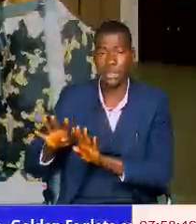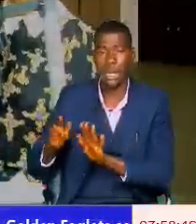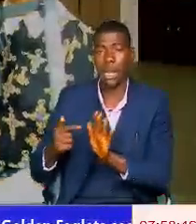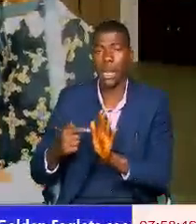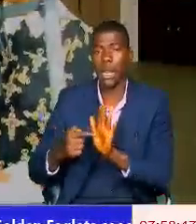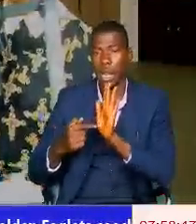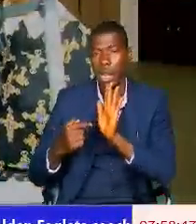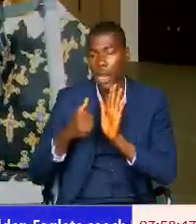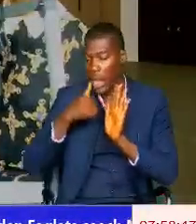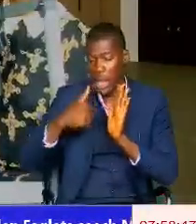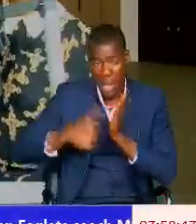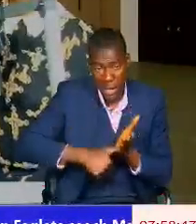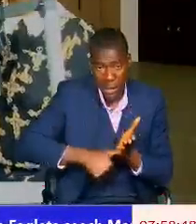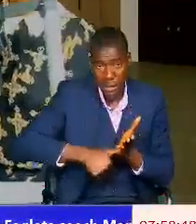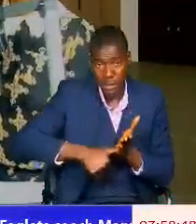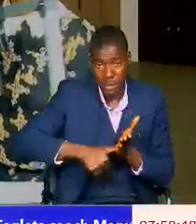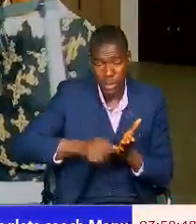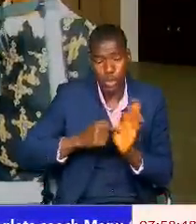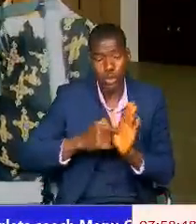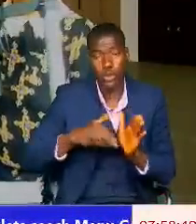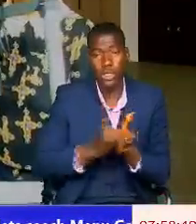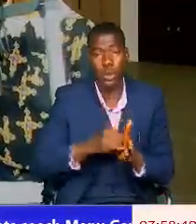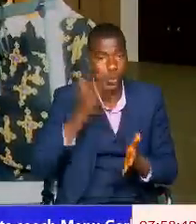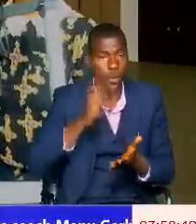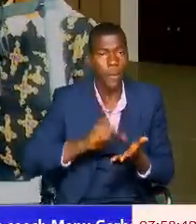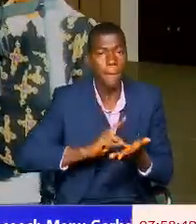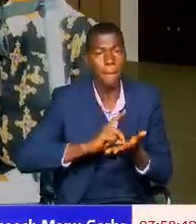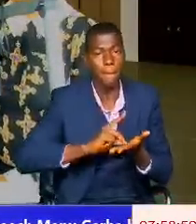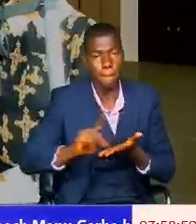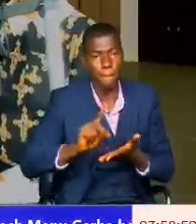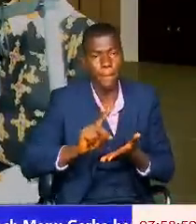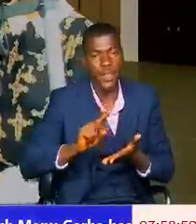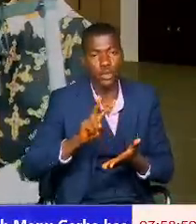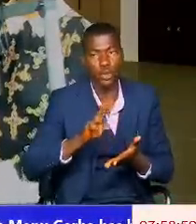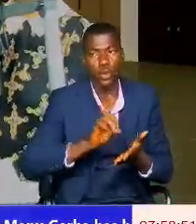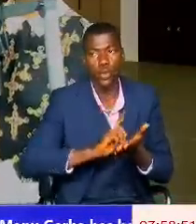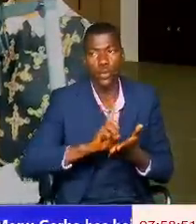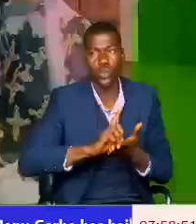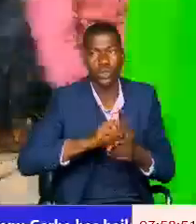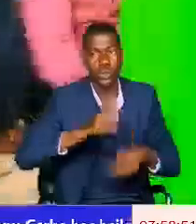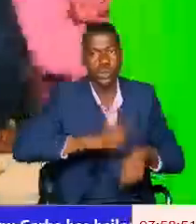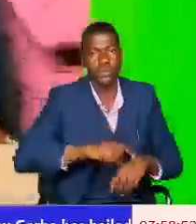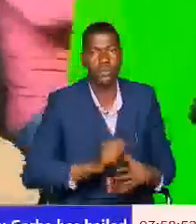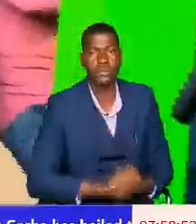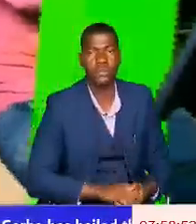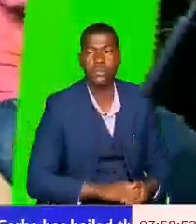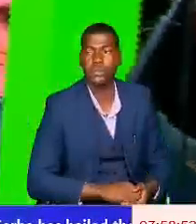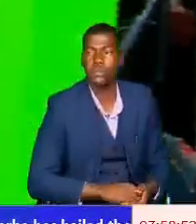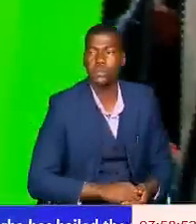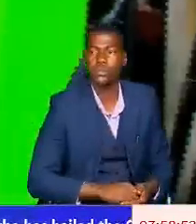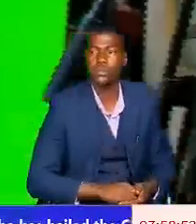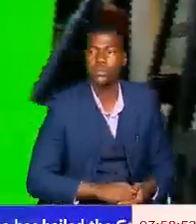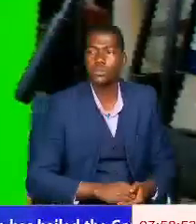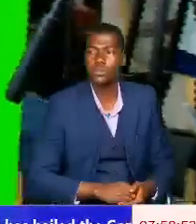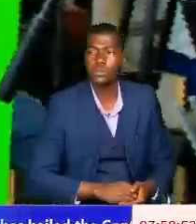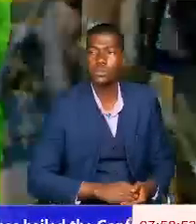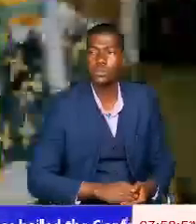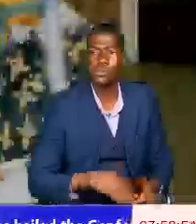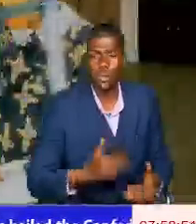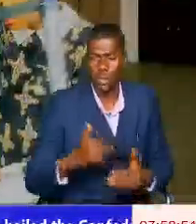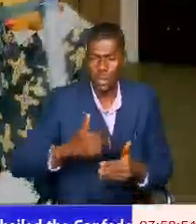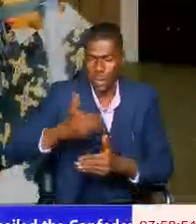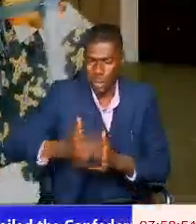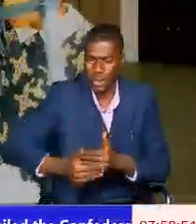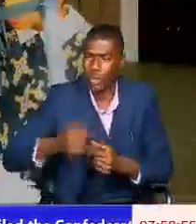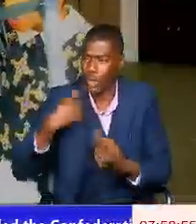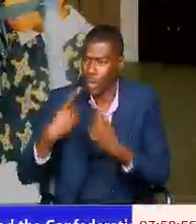woman date where don't come out. Thank you, sir. Thank you for that. Thank you, sir. Confidence. So the next one where you been there talk, say our sister Blessing,